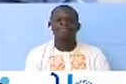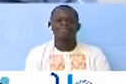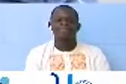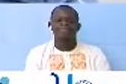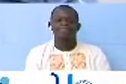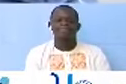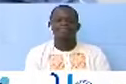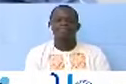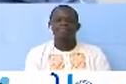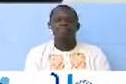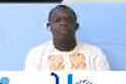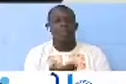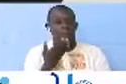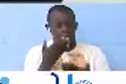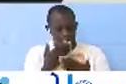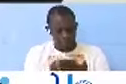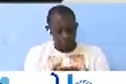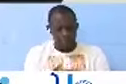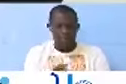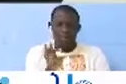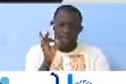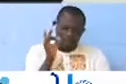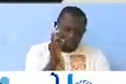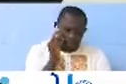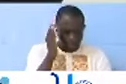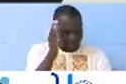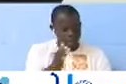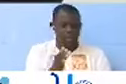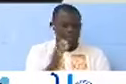And please give us direct